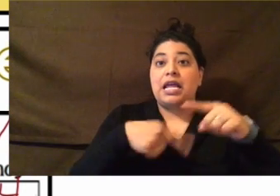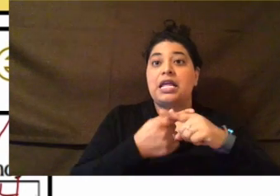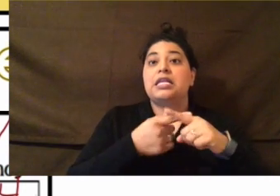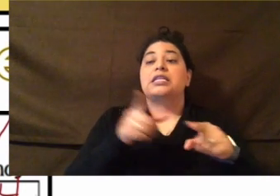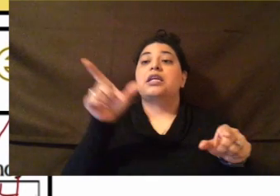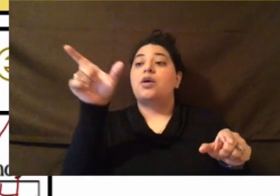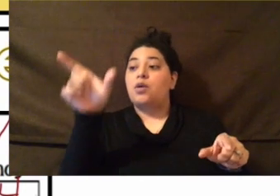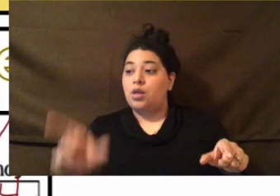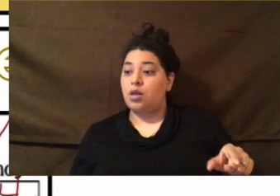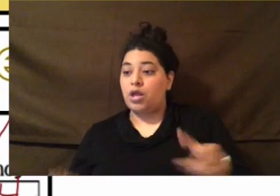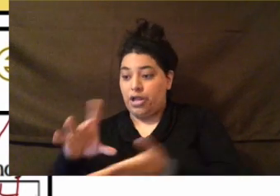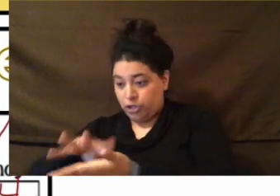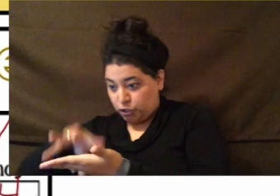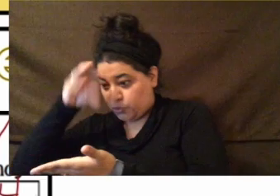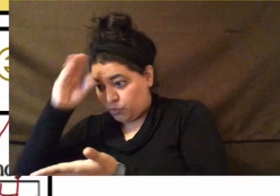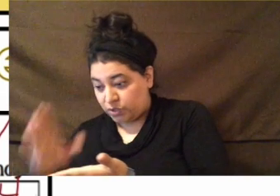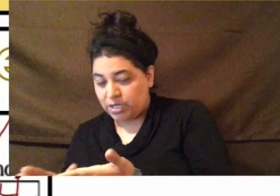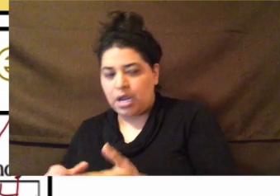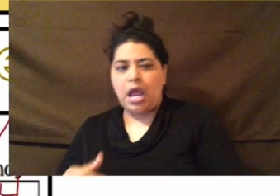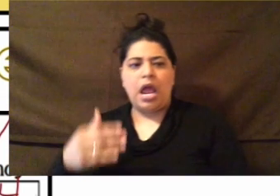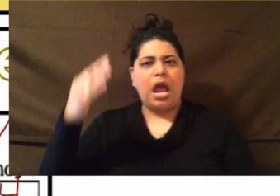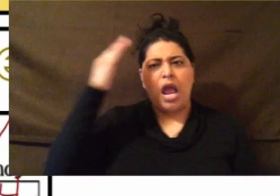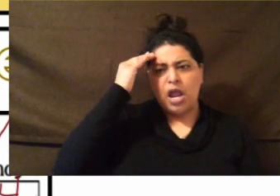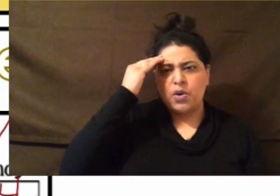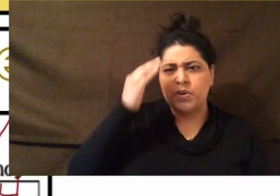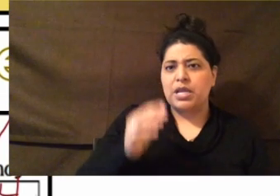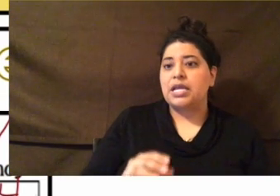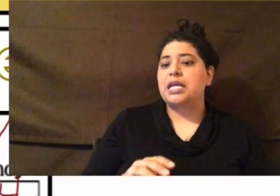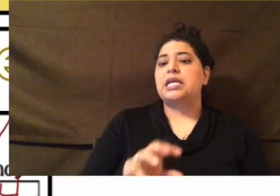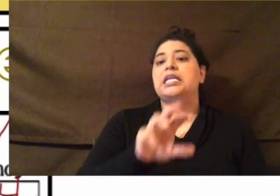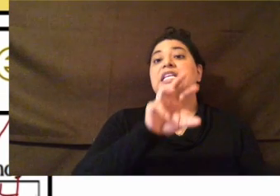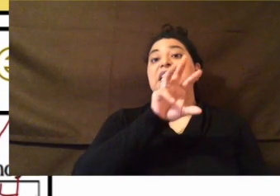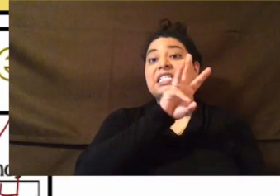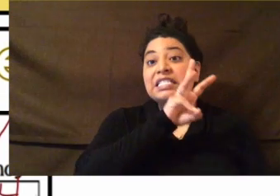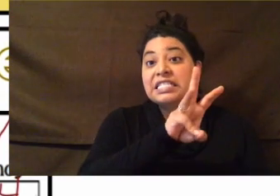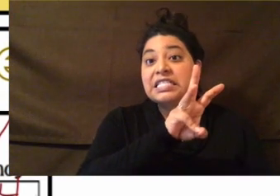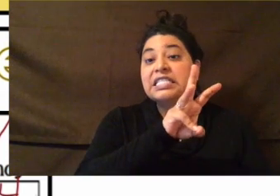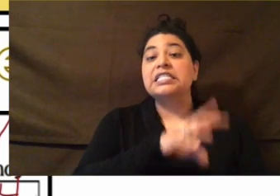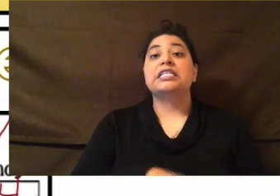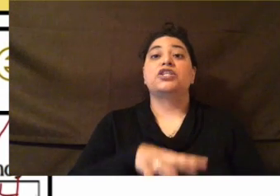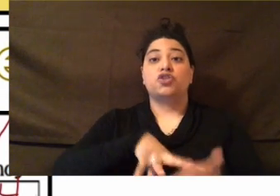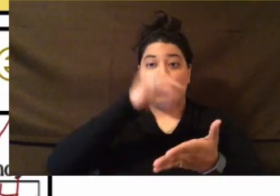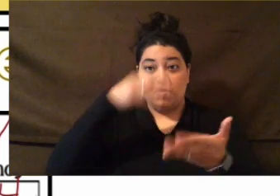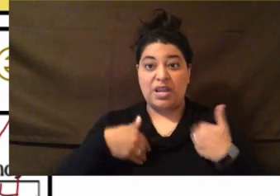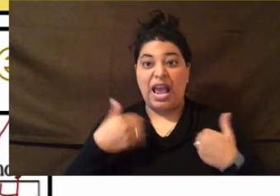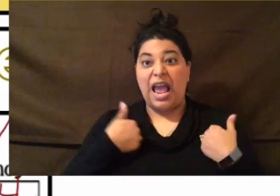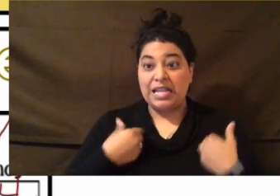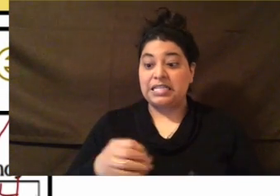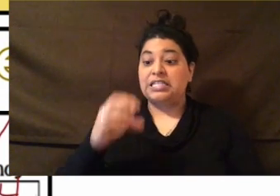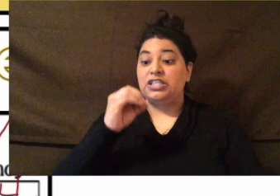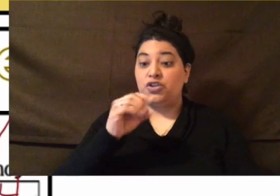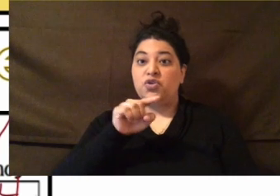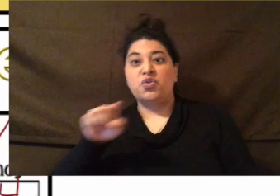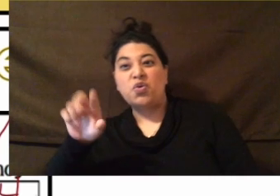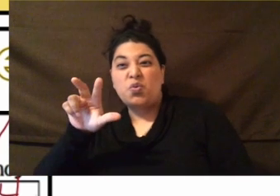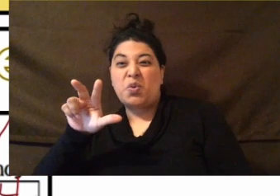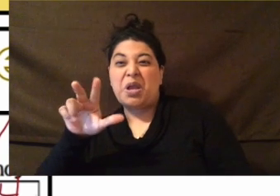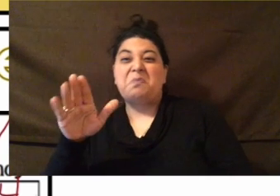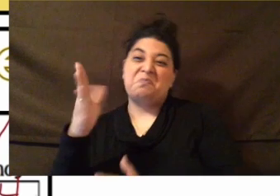students in this column. So I know that 6 students had 0 to 3 books in their